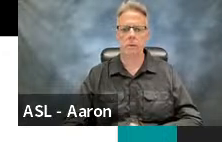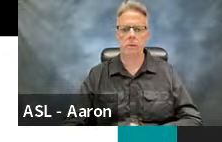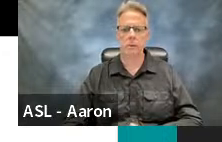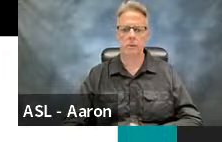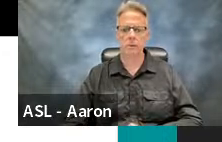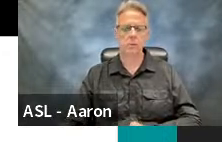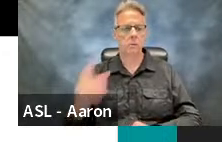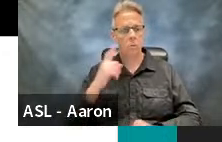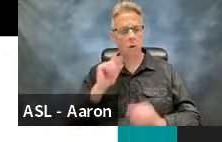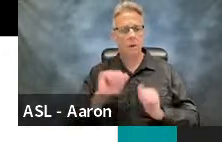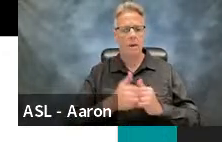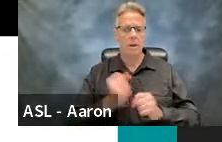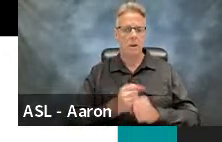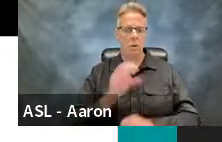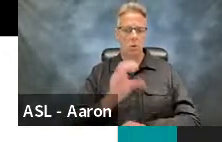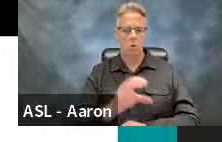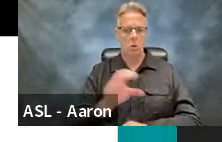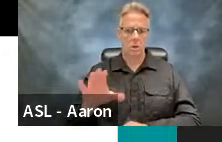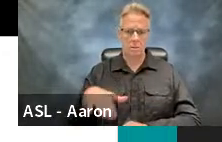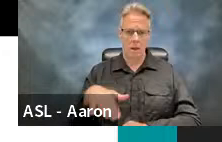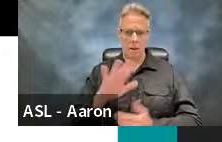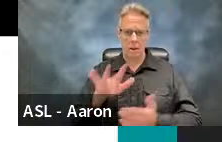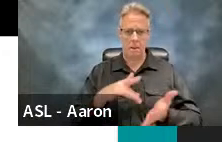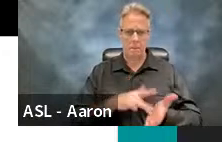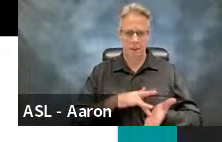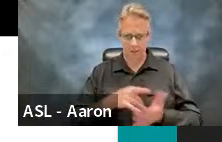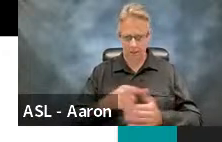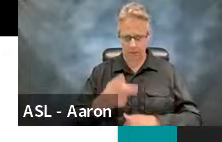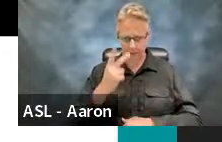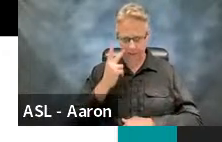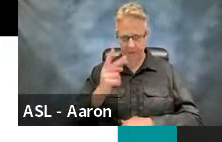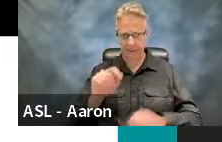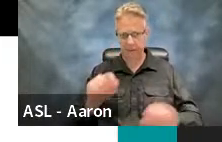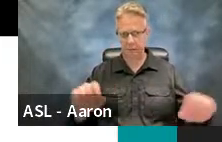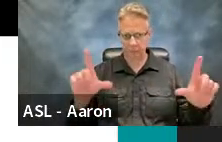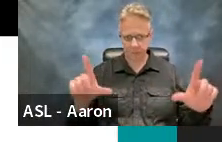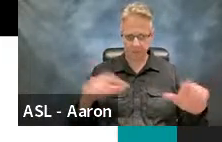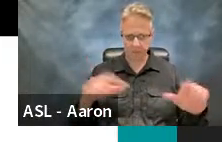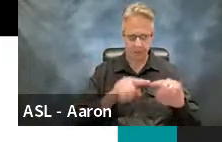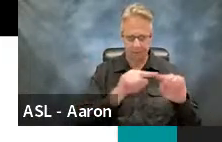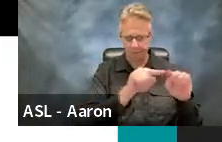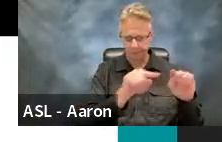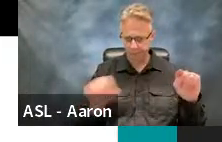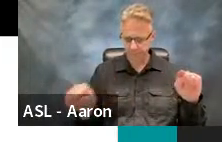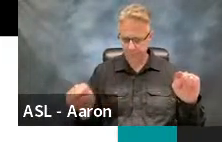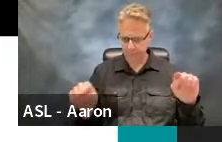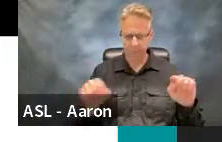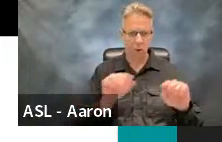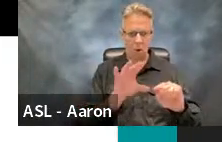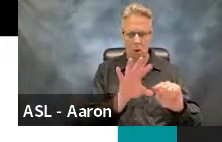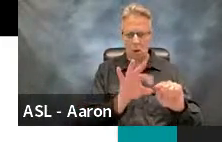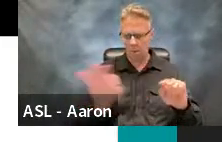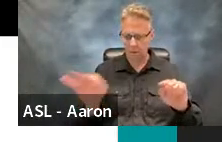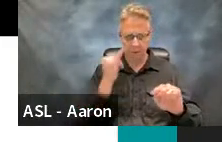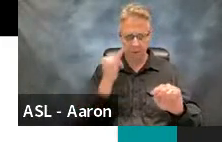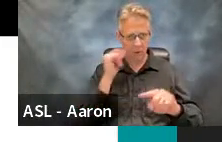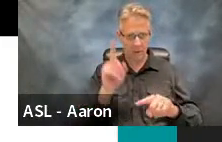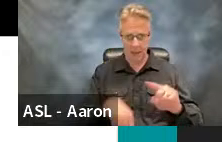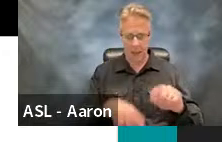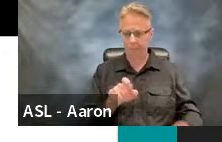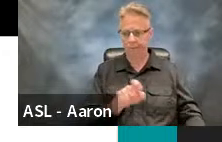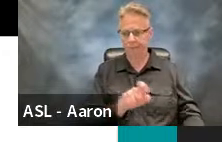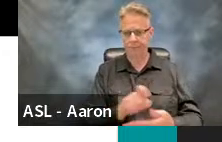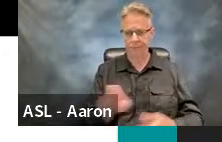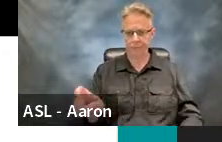access the closed captions feature, at the bottom middle of your screen, you should see a menu of options. If you can't see the menu, hover your mouse